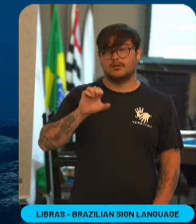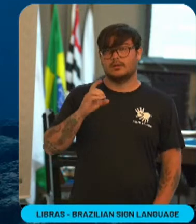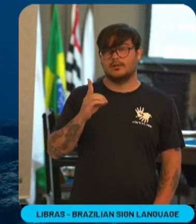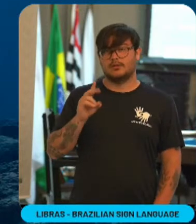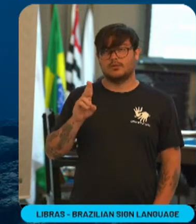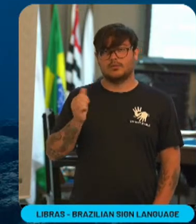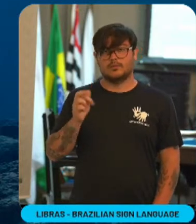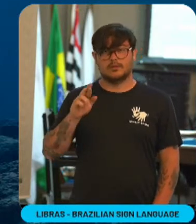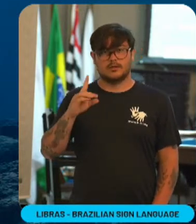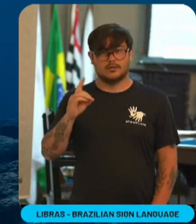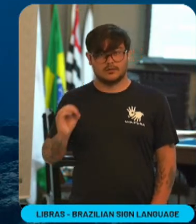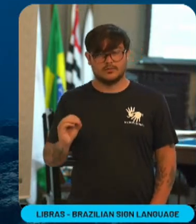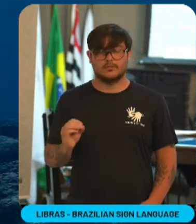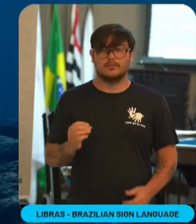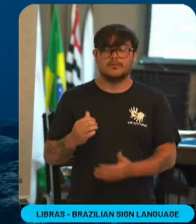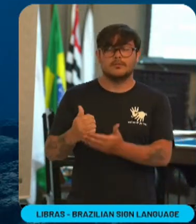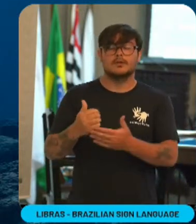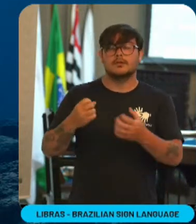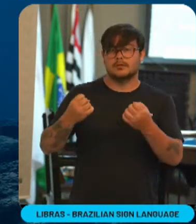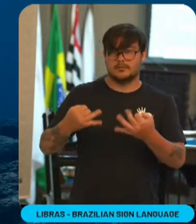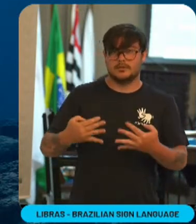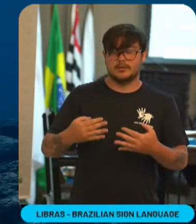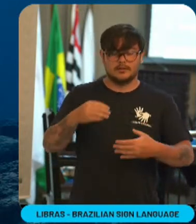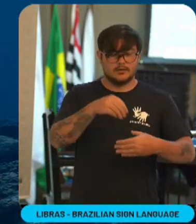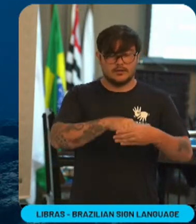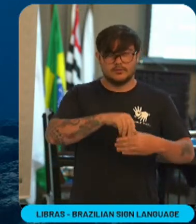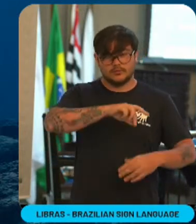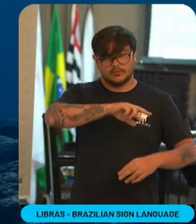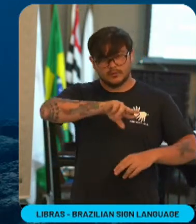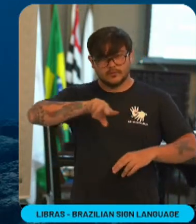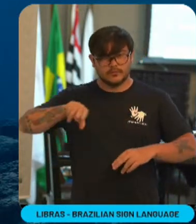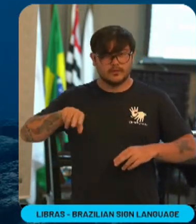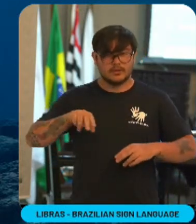invite Eduardo to,